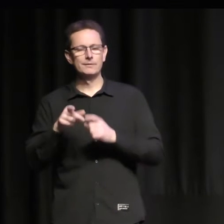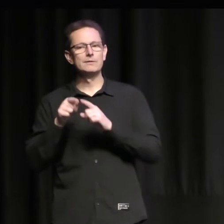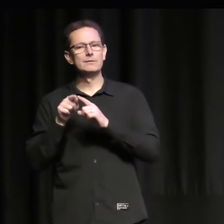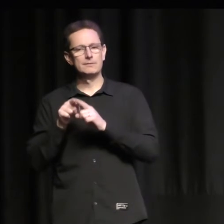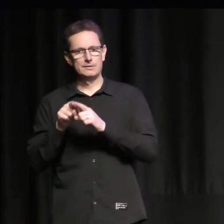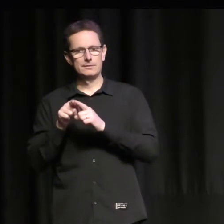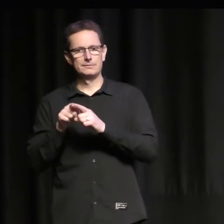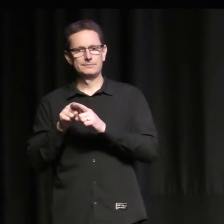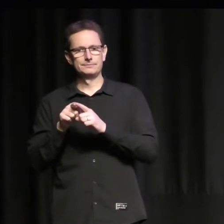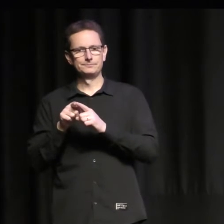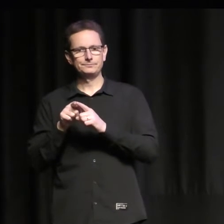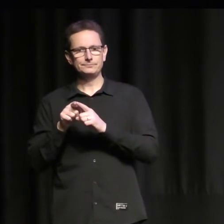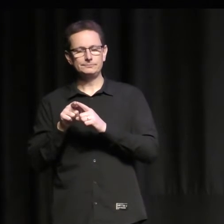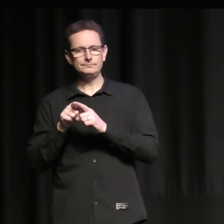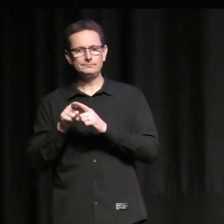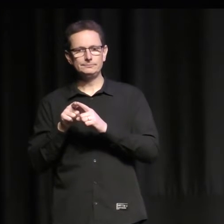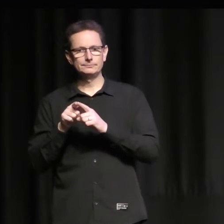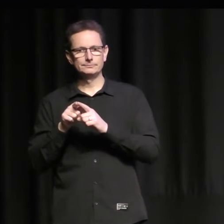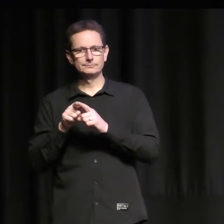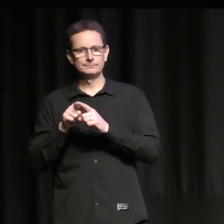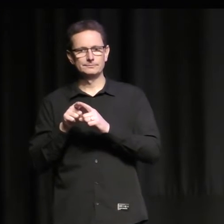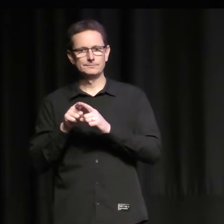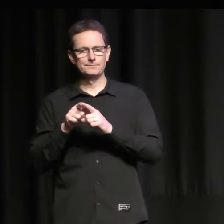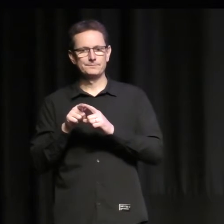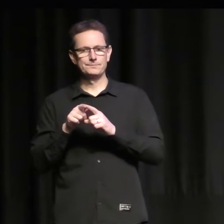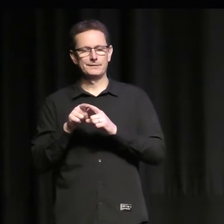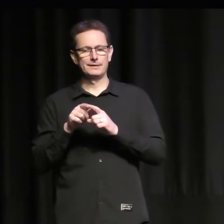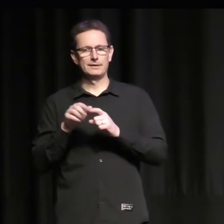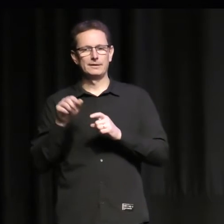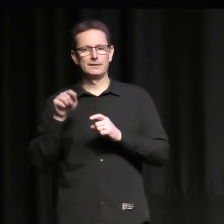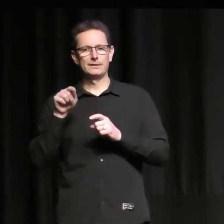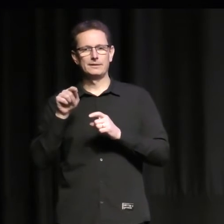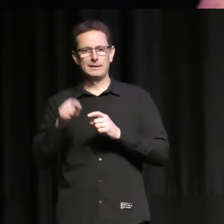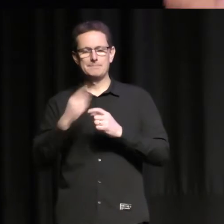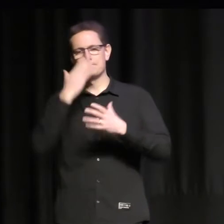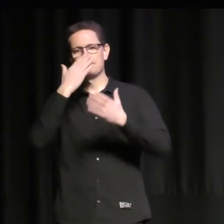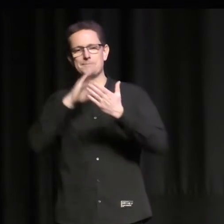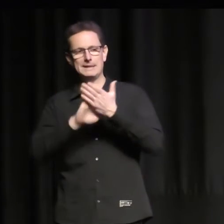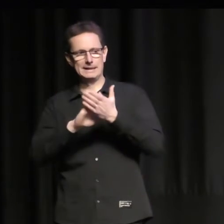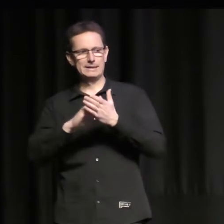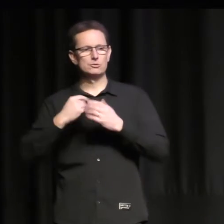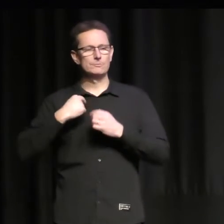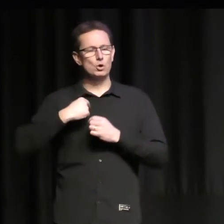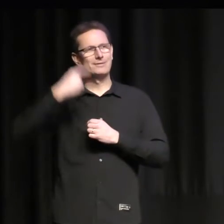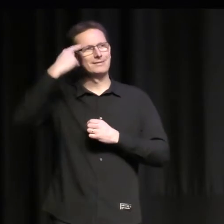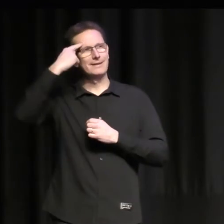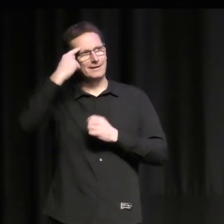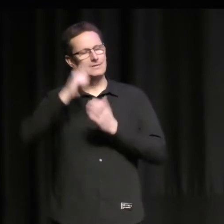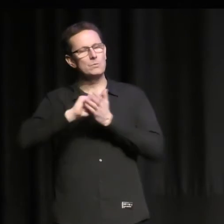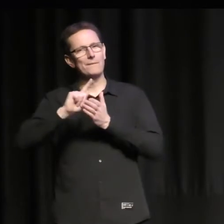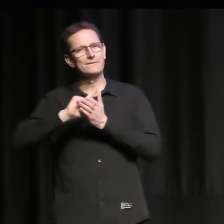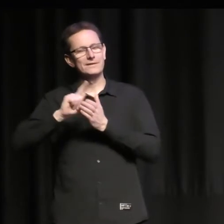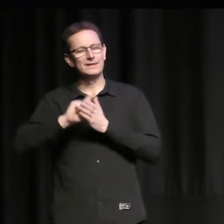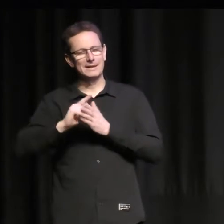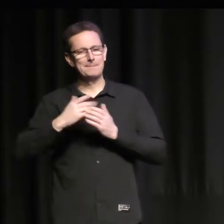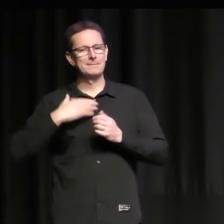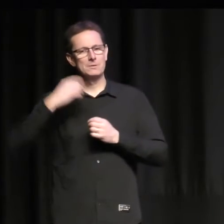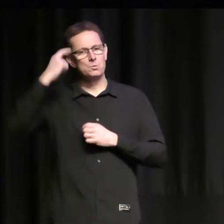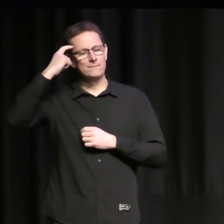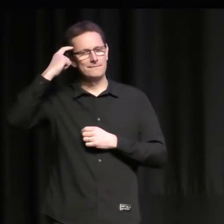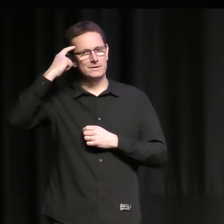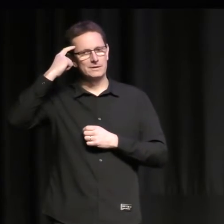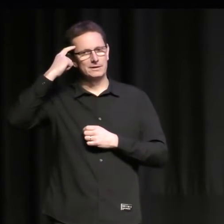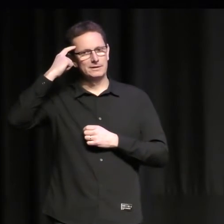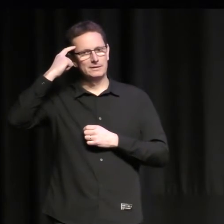is beautifully caught by an image that I've been playing around with in my head. It's